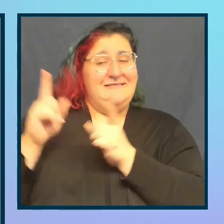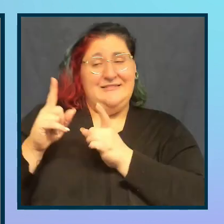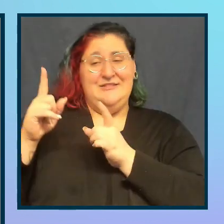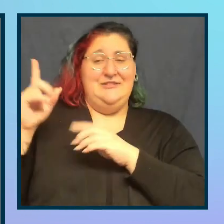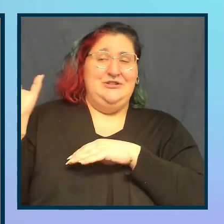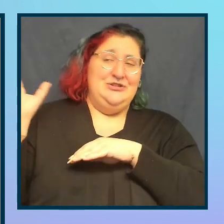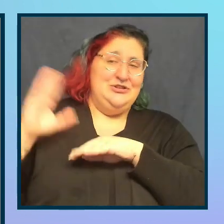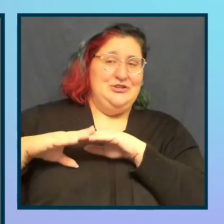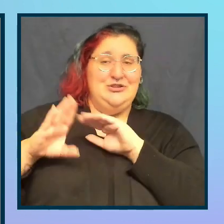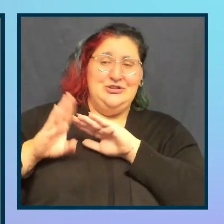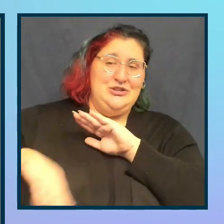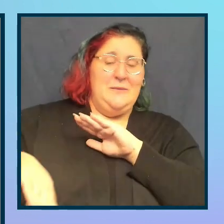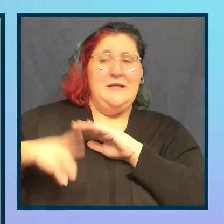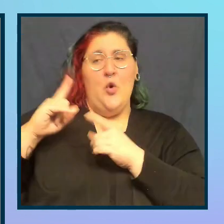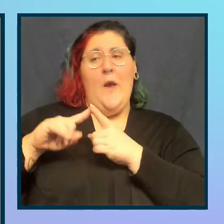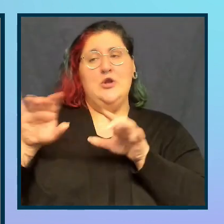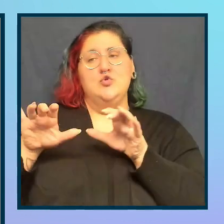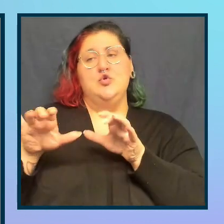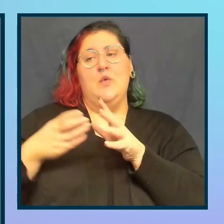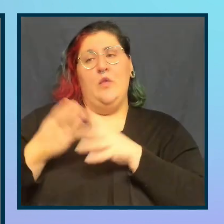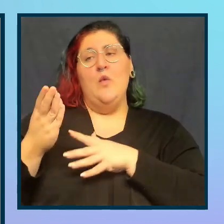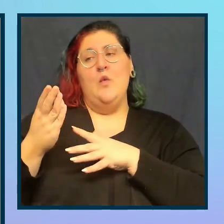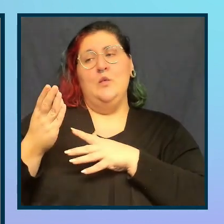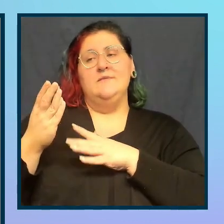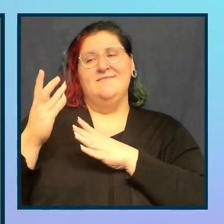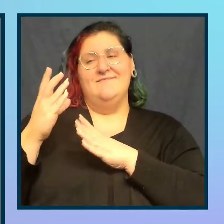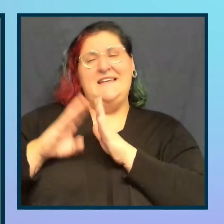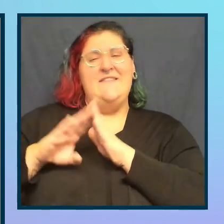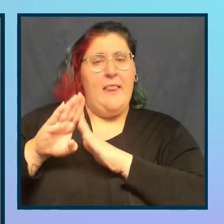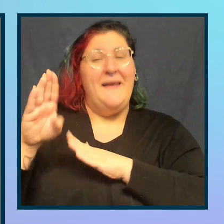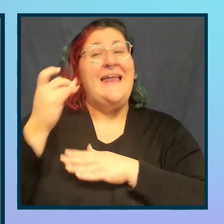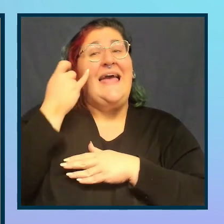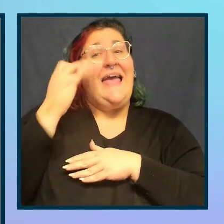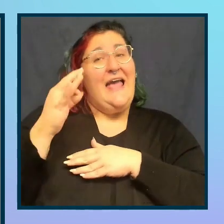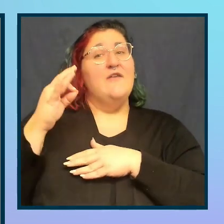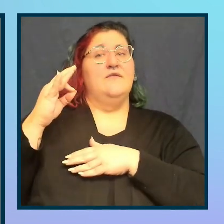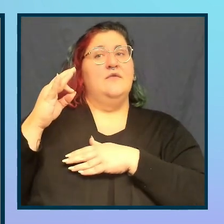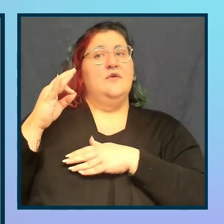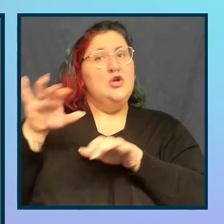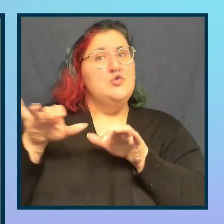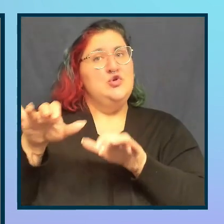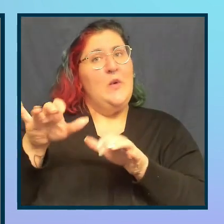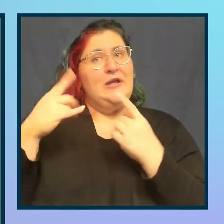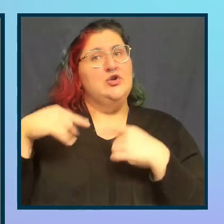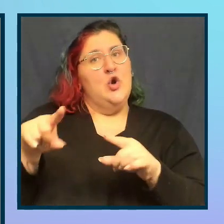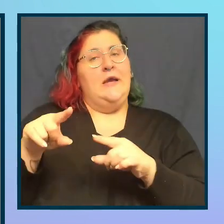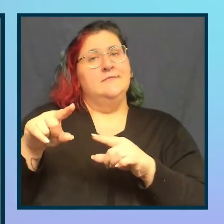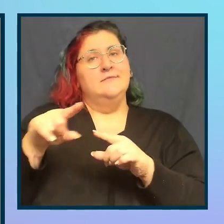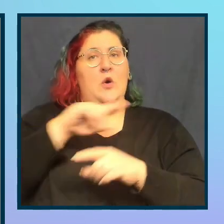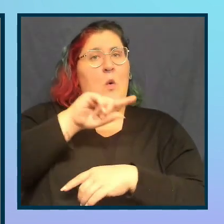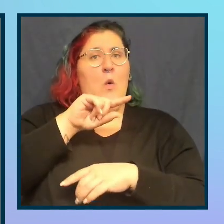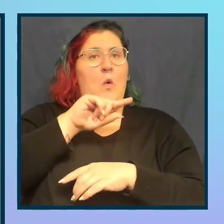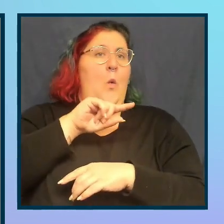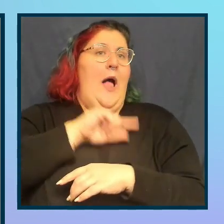it flow to the queue quality stage, then you're back into a loop. And it's more expensive.